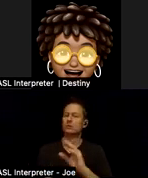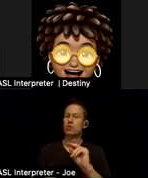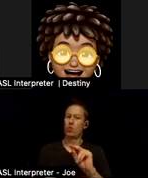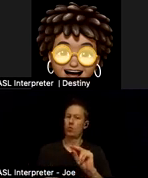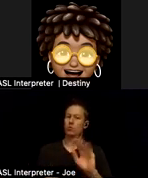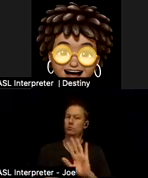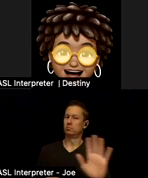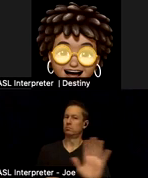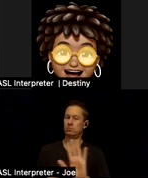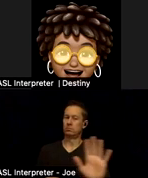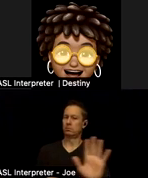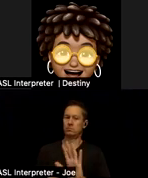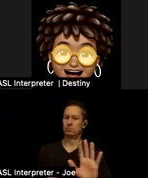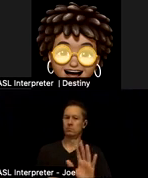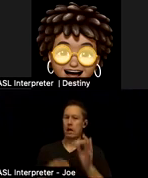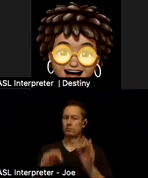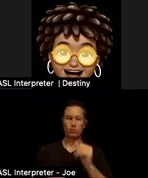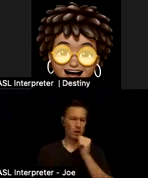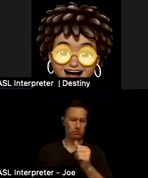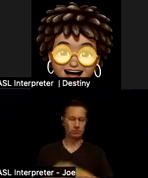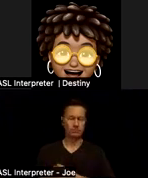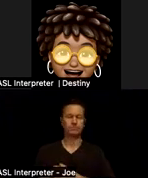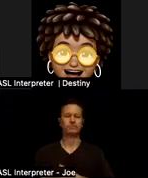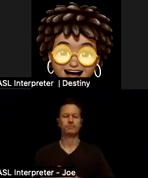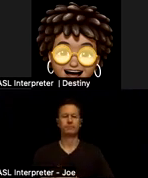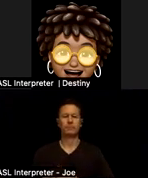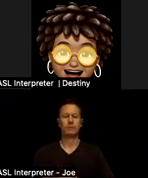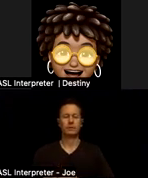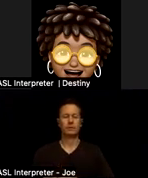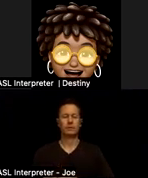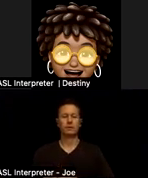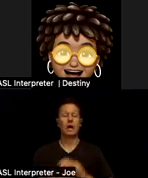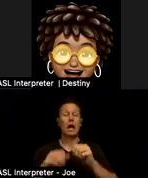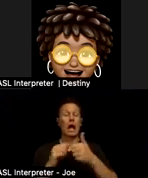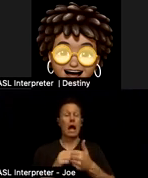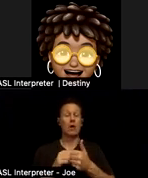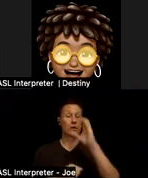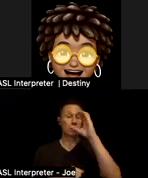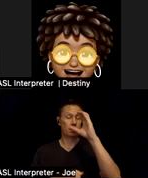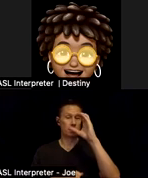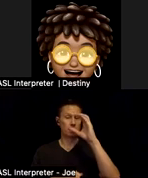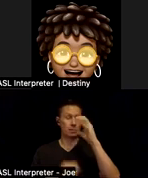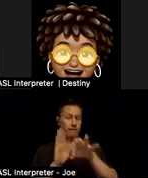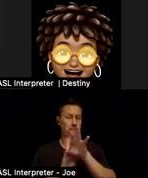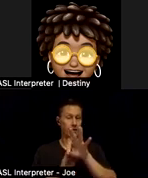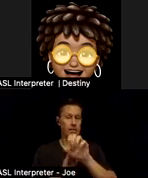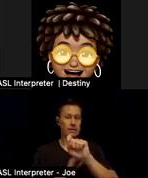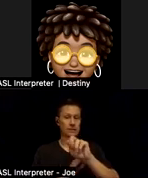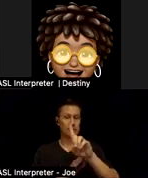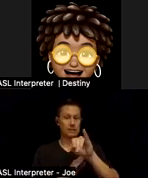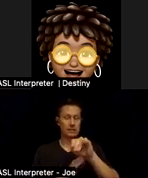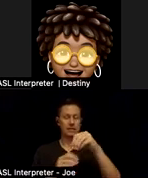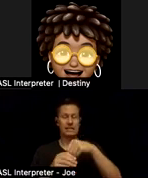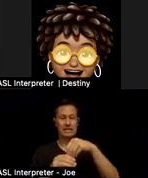not mean that. So let's give you a couple hints on how to locate a stud in a lath and plaster